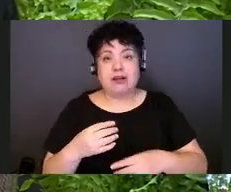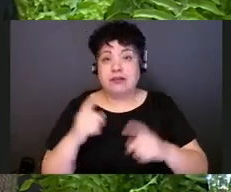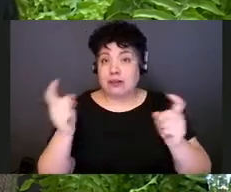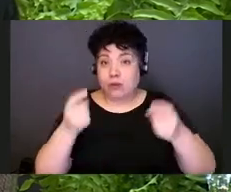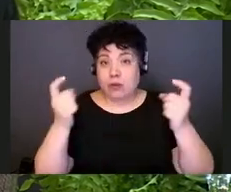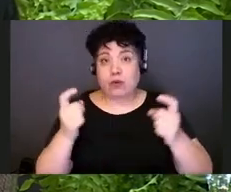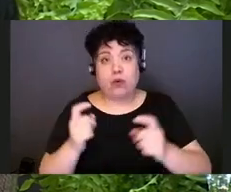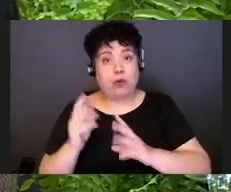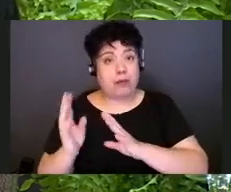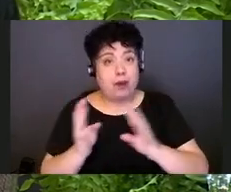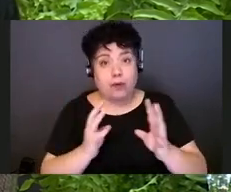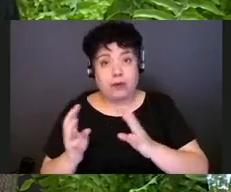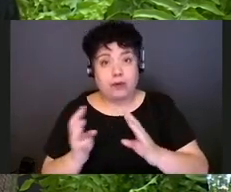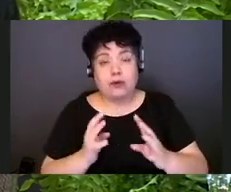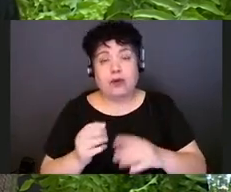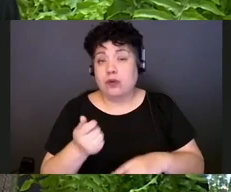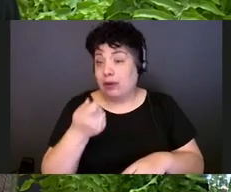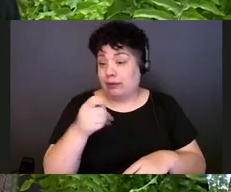say,